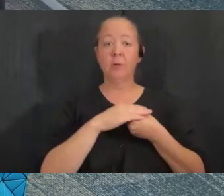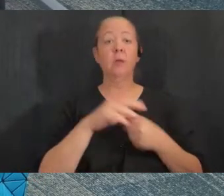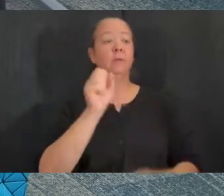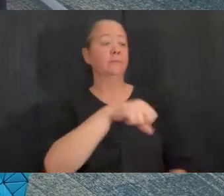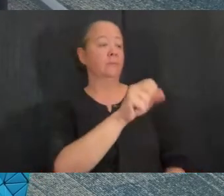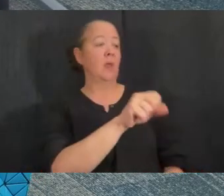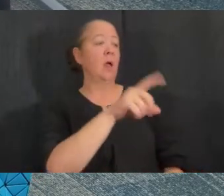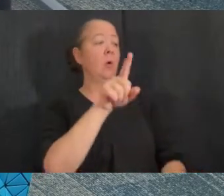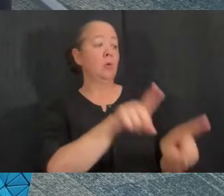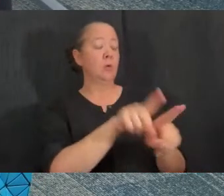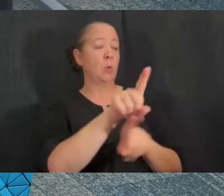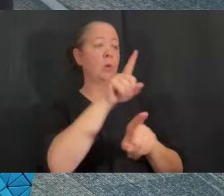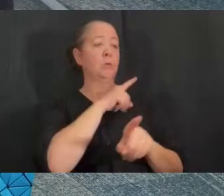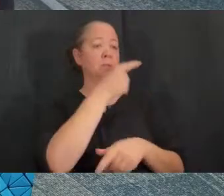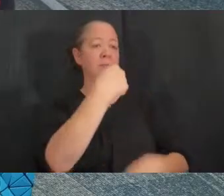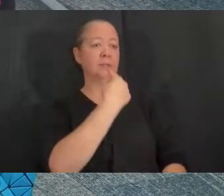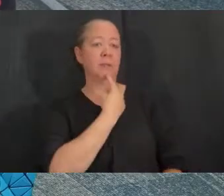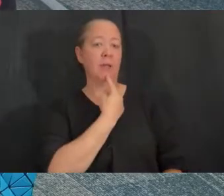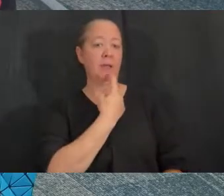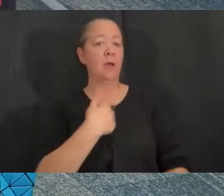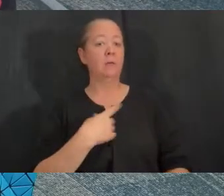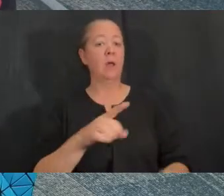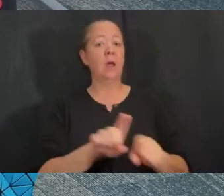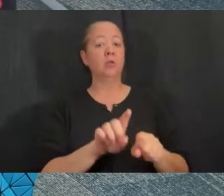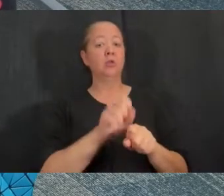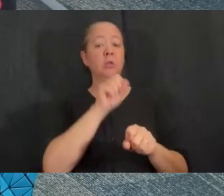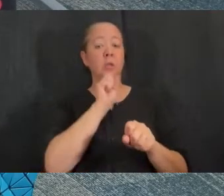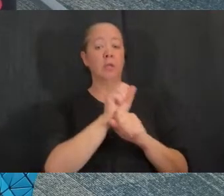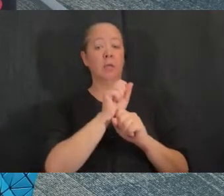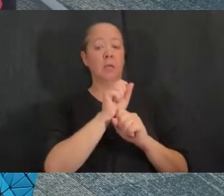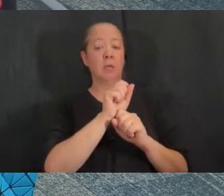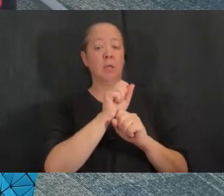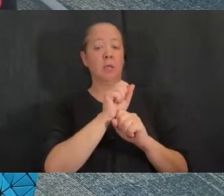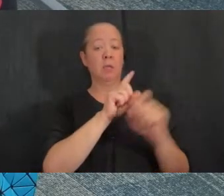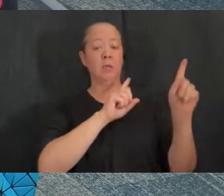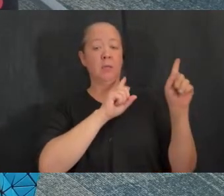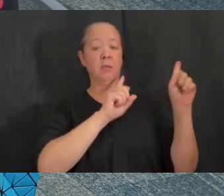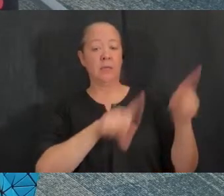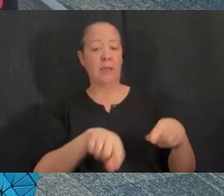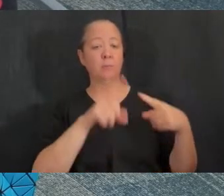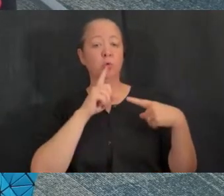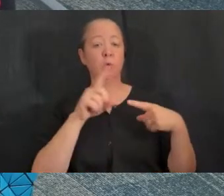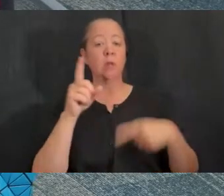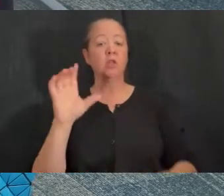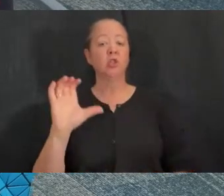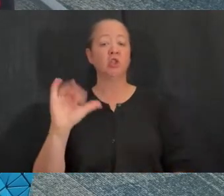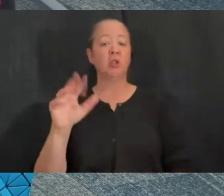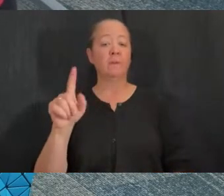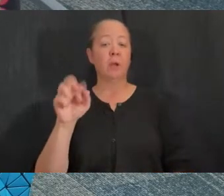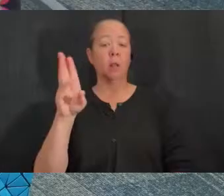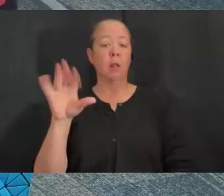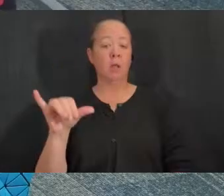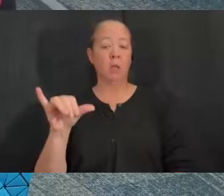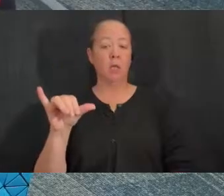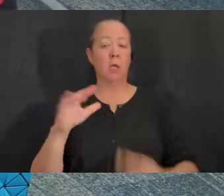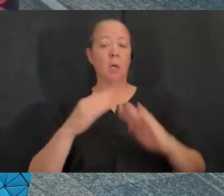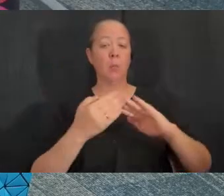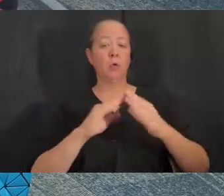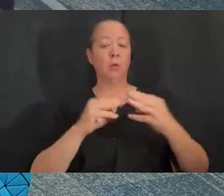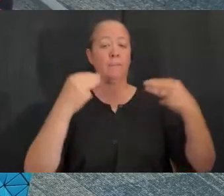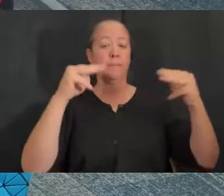I did actually come to the Cheverly Community Market and did a customer discovery survey. And so I had put together